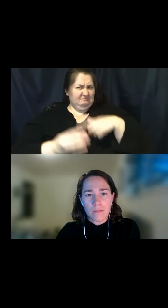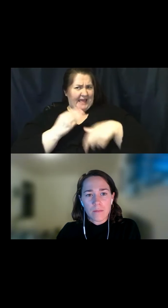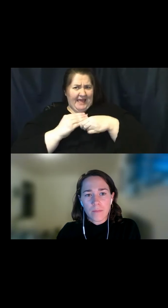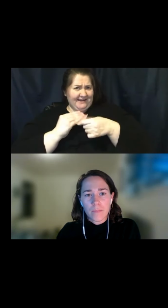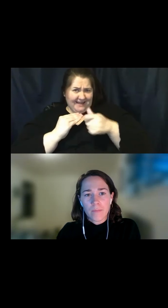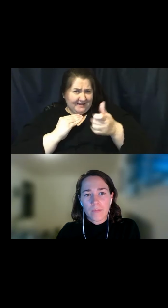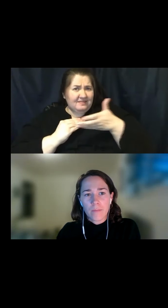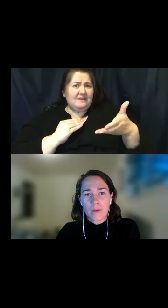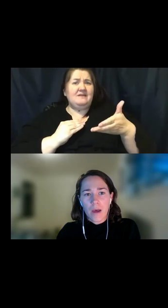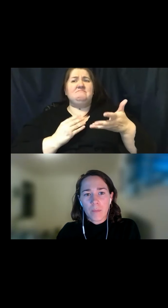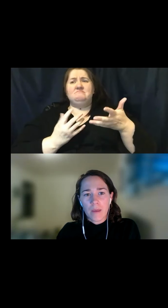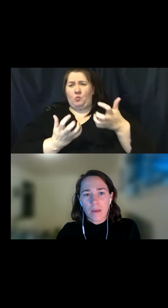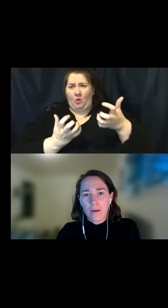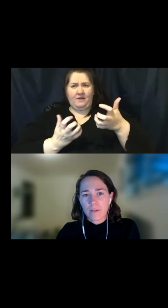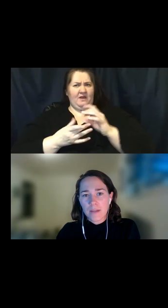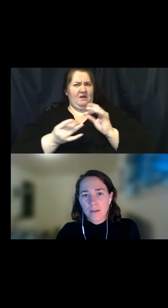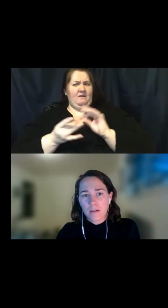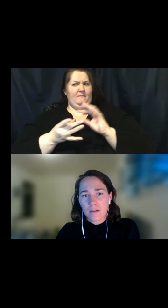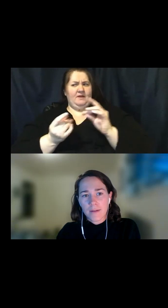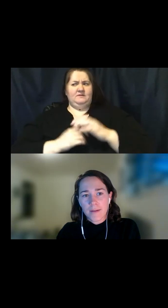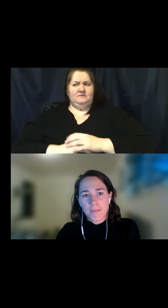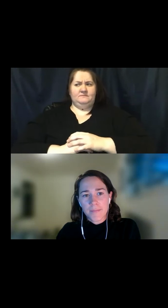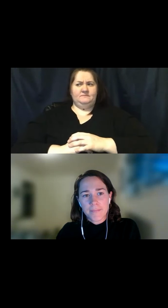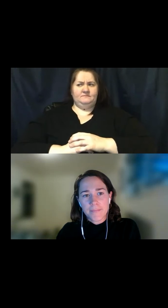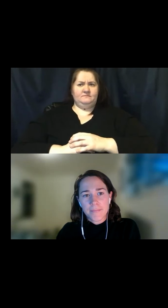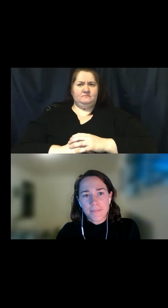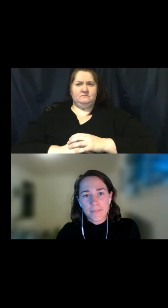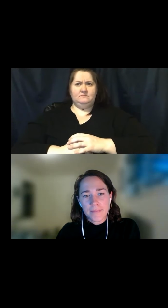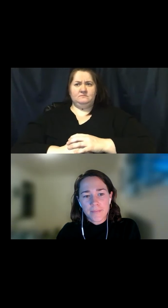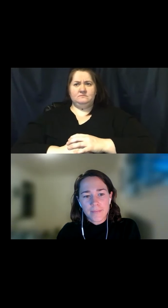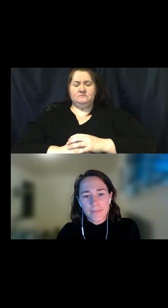about the comment that you left?